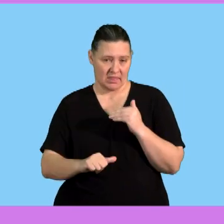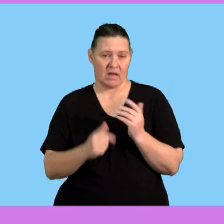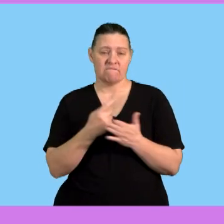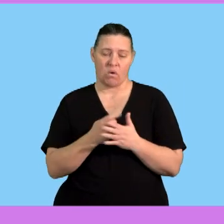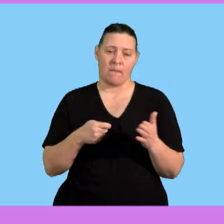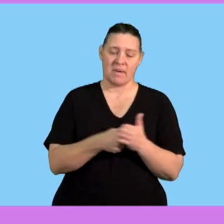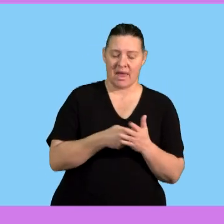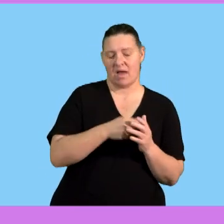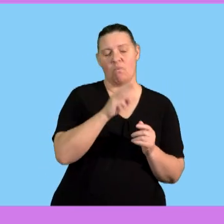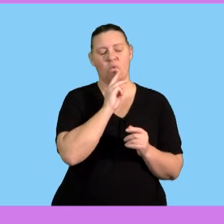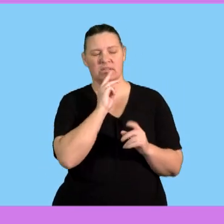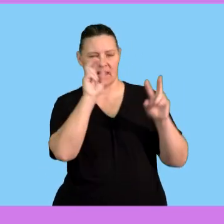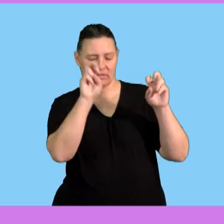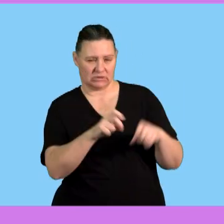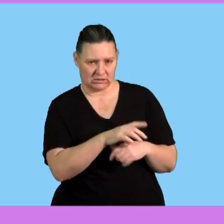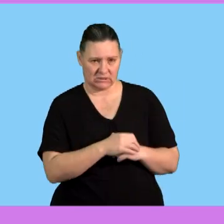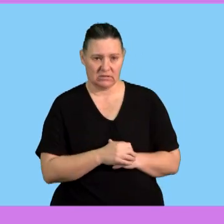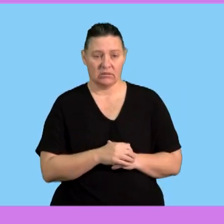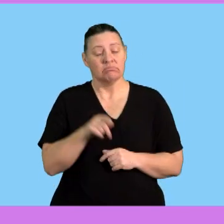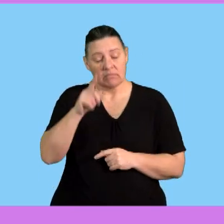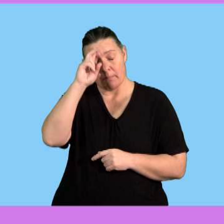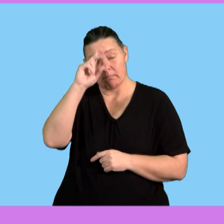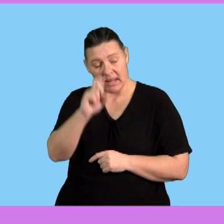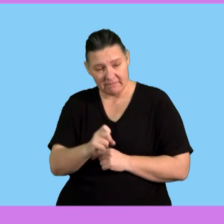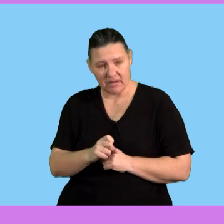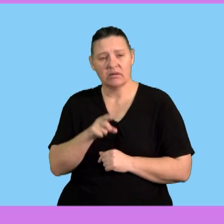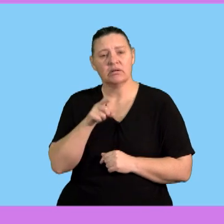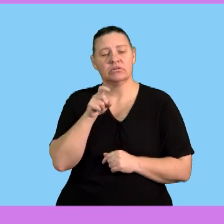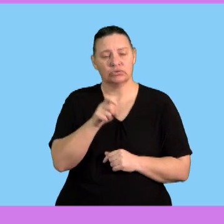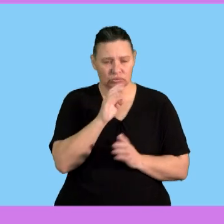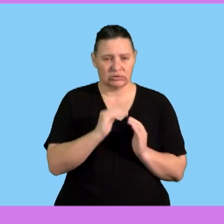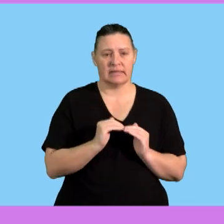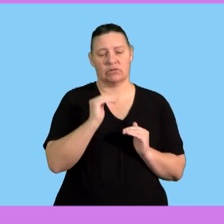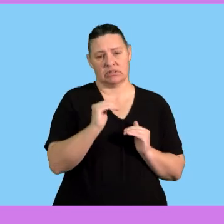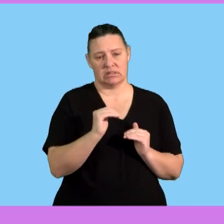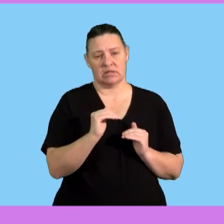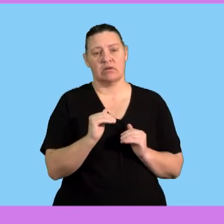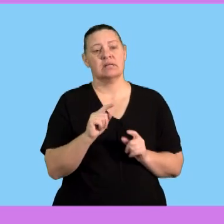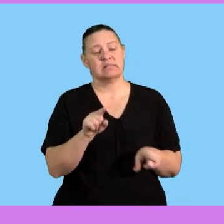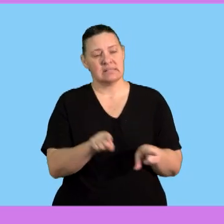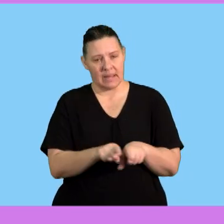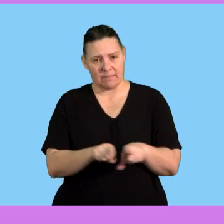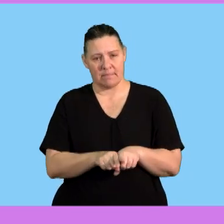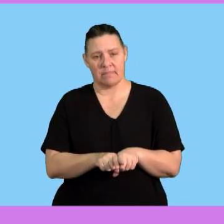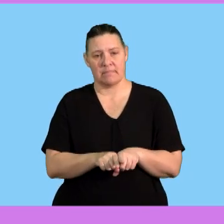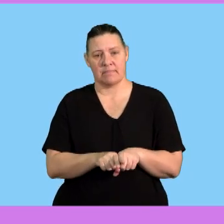for utilities. Timbikile believes that this should be increased in line with the